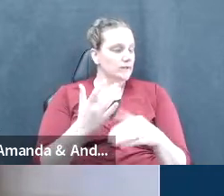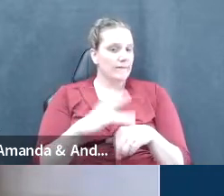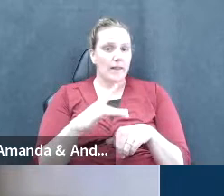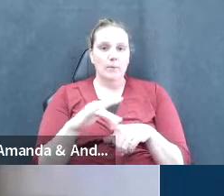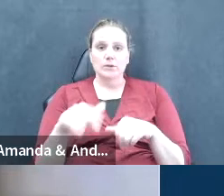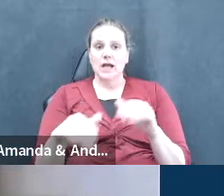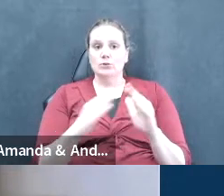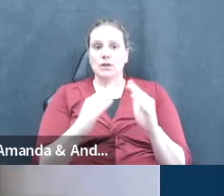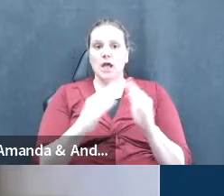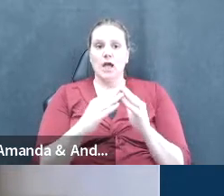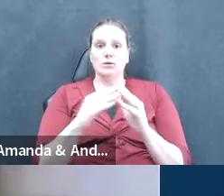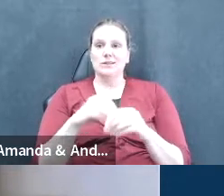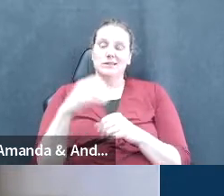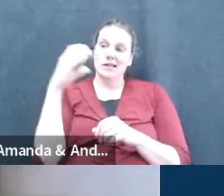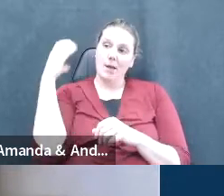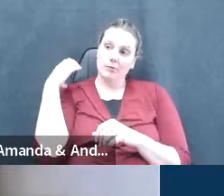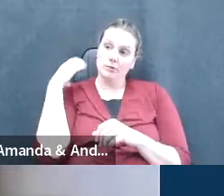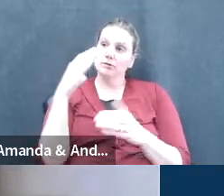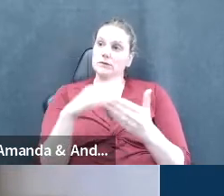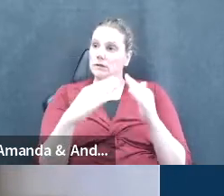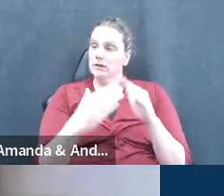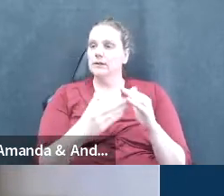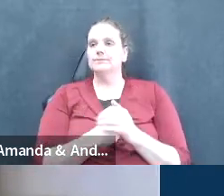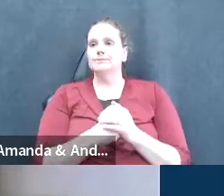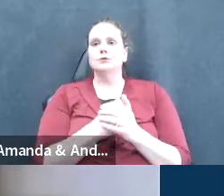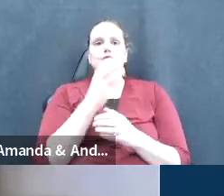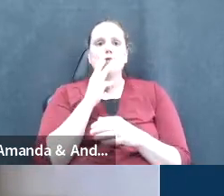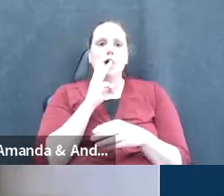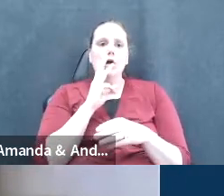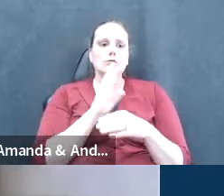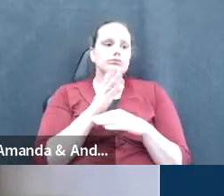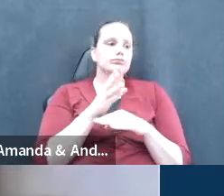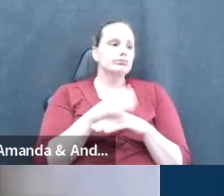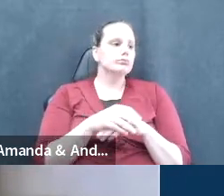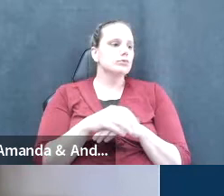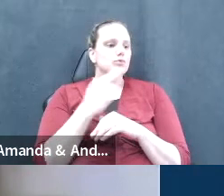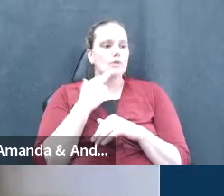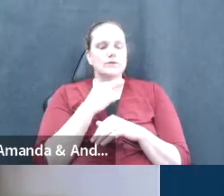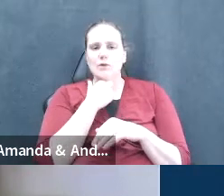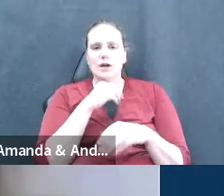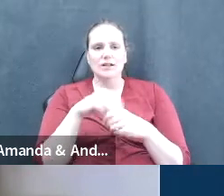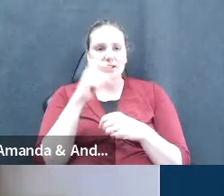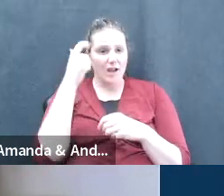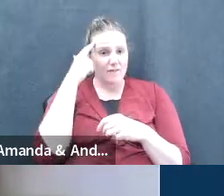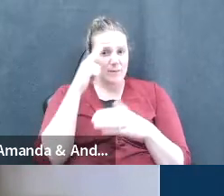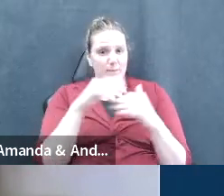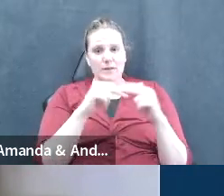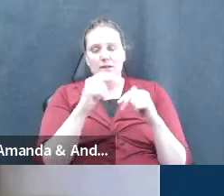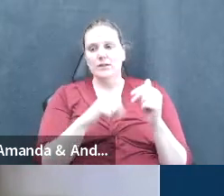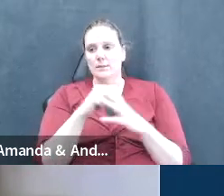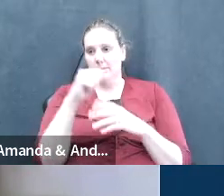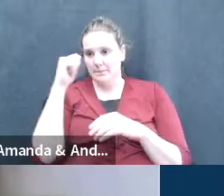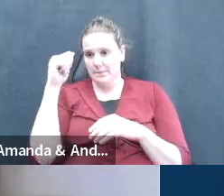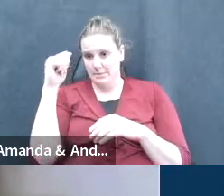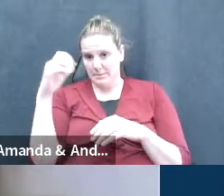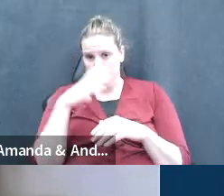downtown in this capital city. There were water fountains and restrooms in government buildings, a men's shelter to stand in